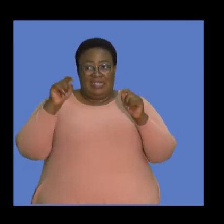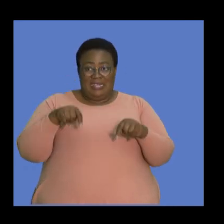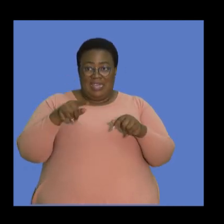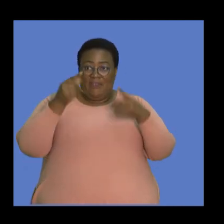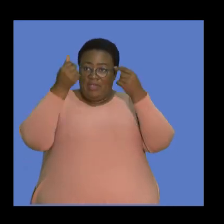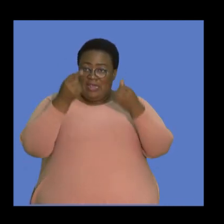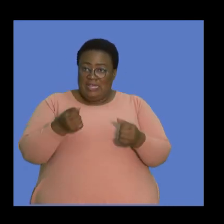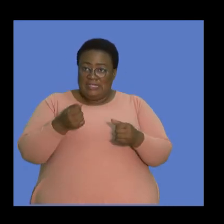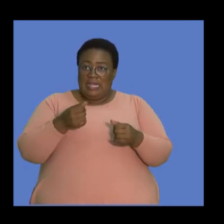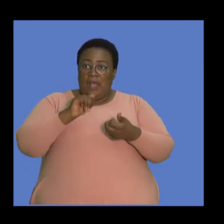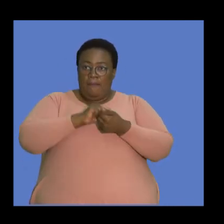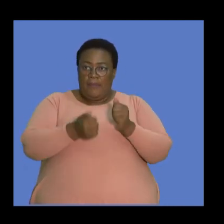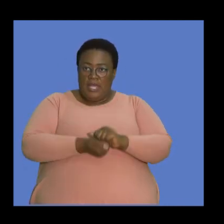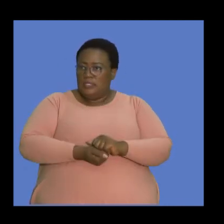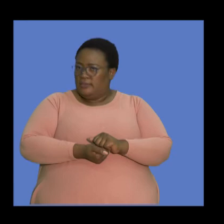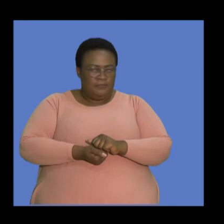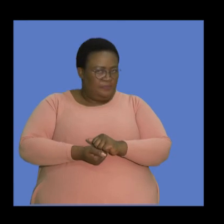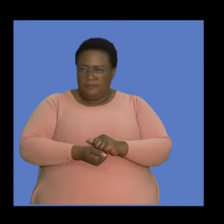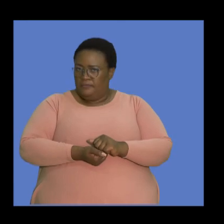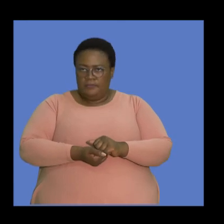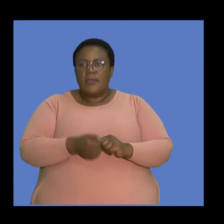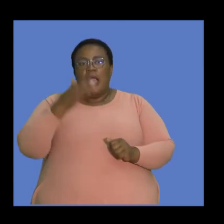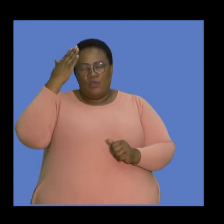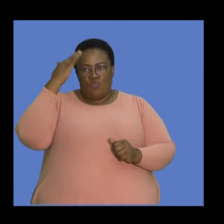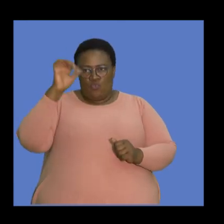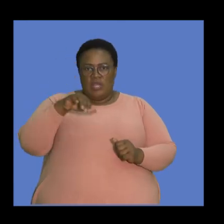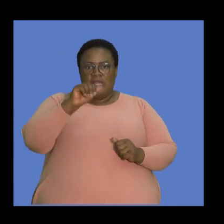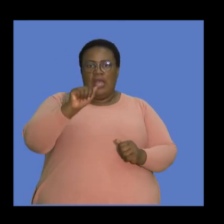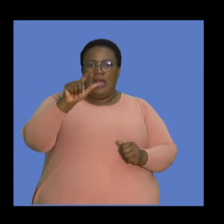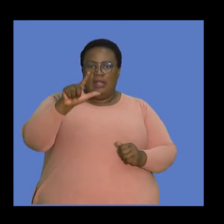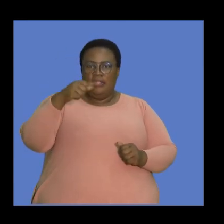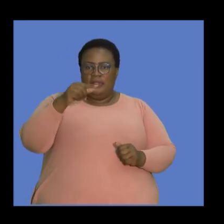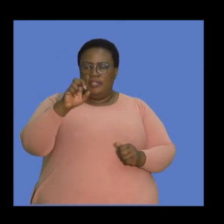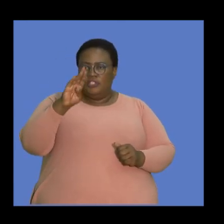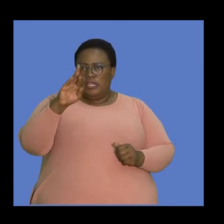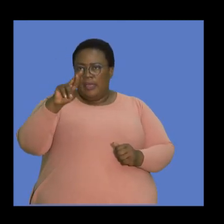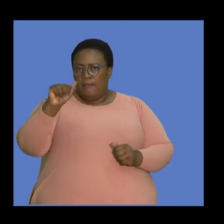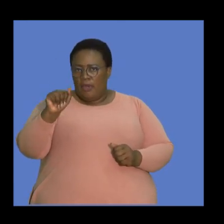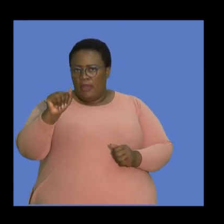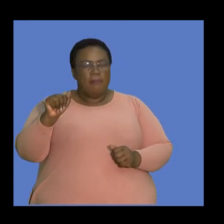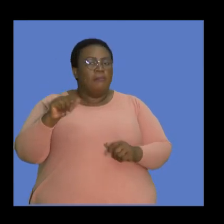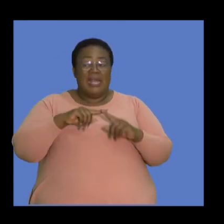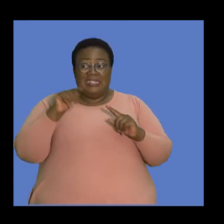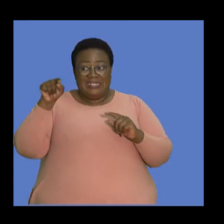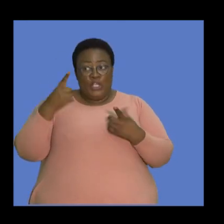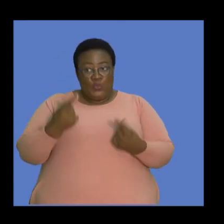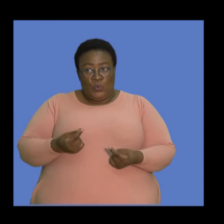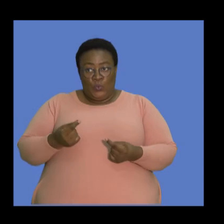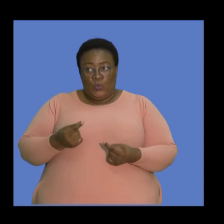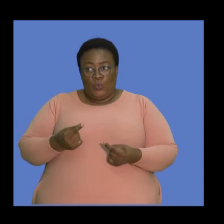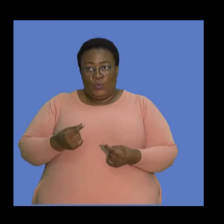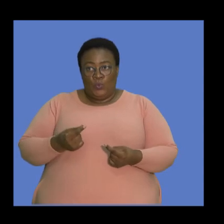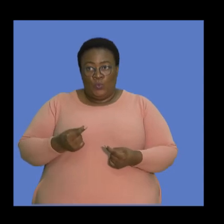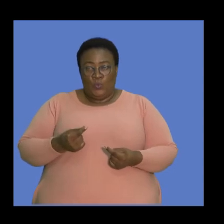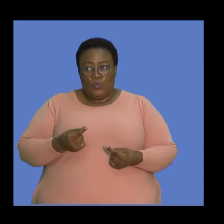not exist here, right? It's algebra, I know, but we do not use that here. The 5 means